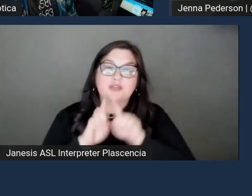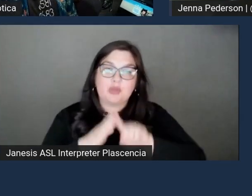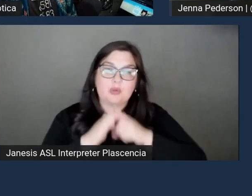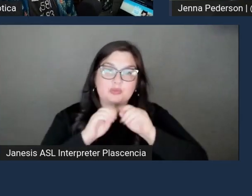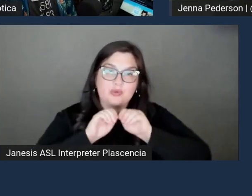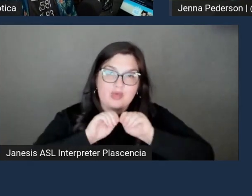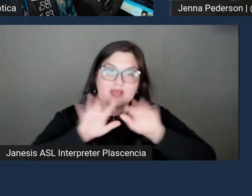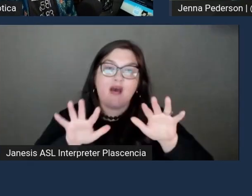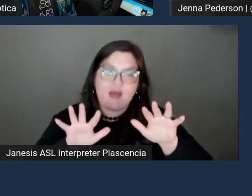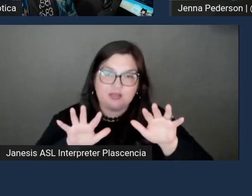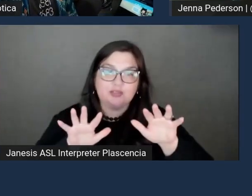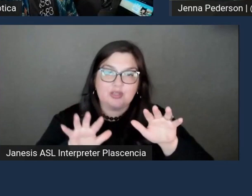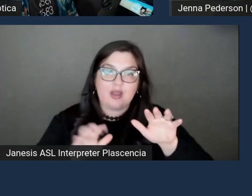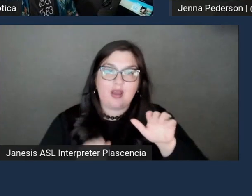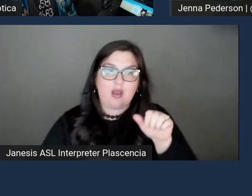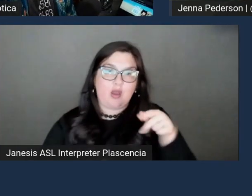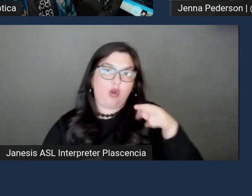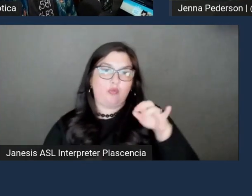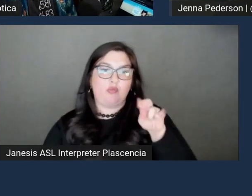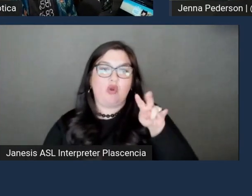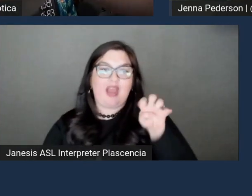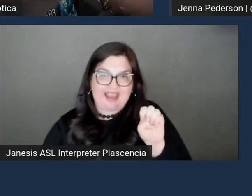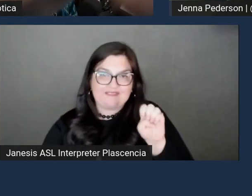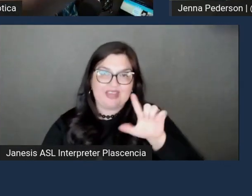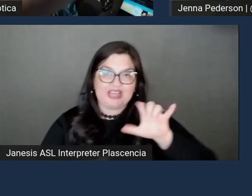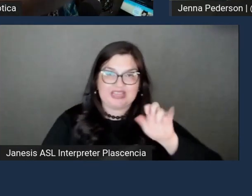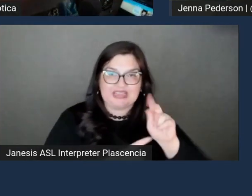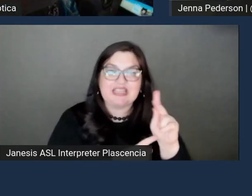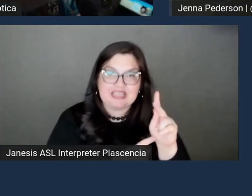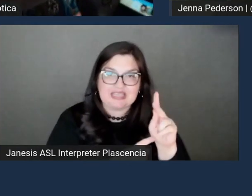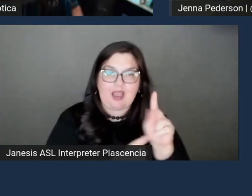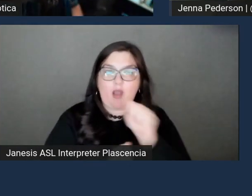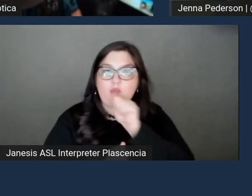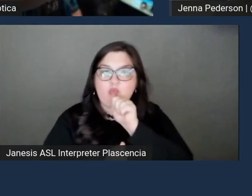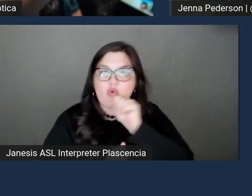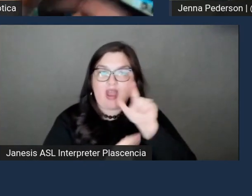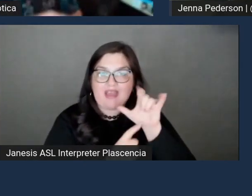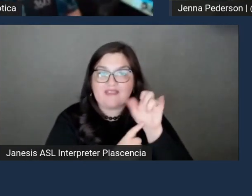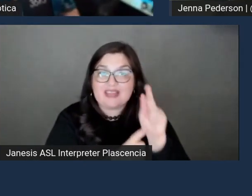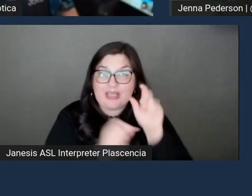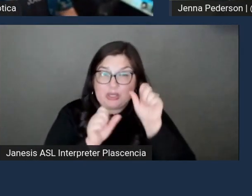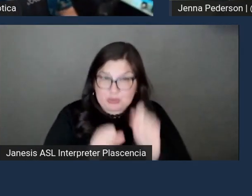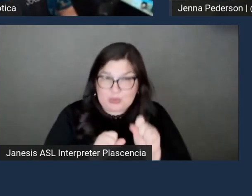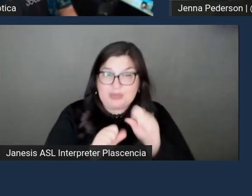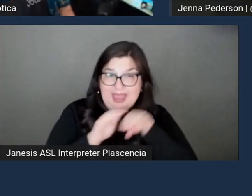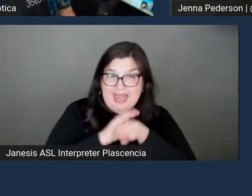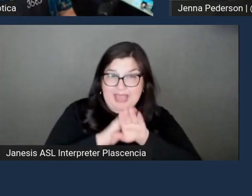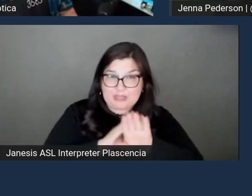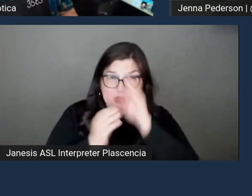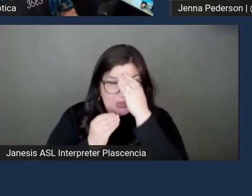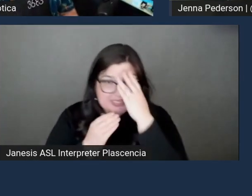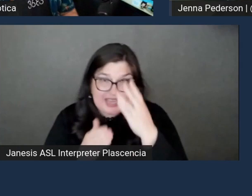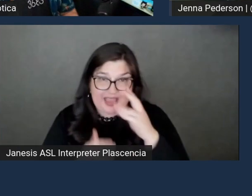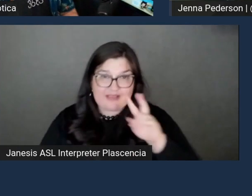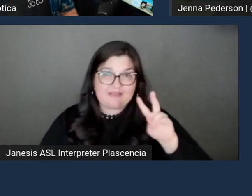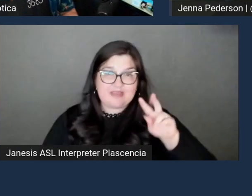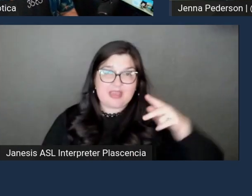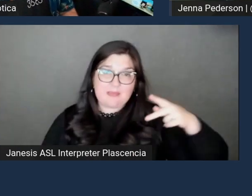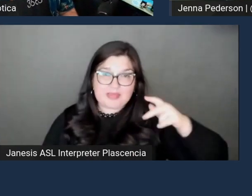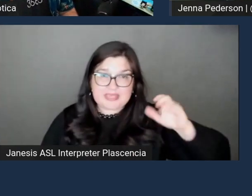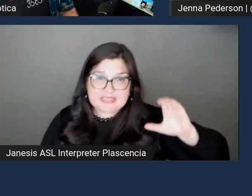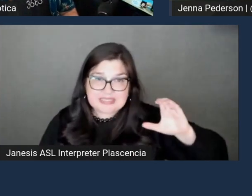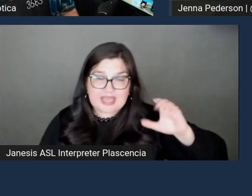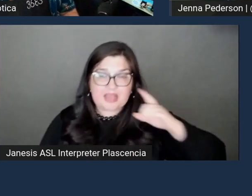and so you can privately access your data from within your VPC. You set up a VPC endpoint specific for multi-region